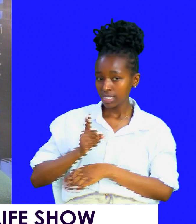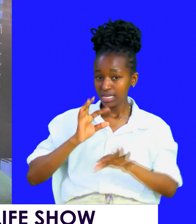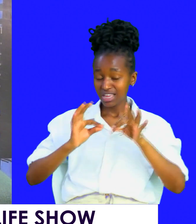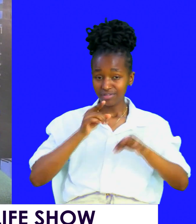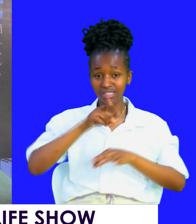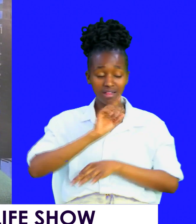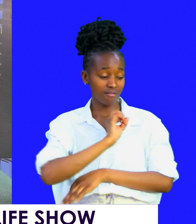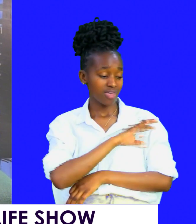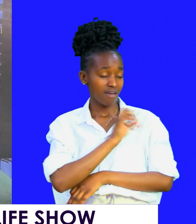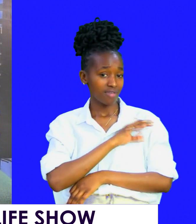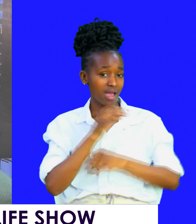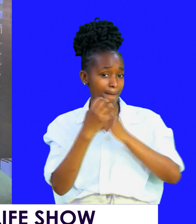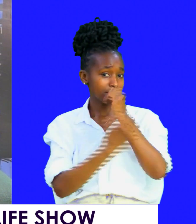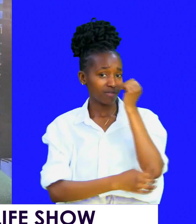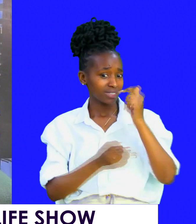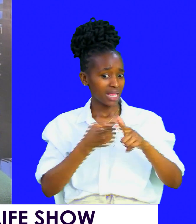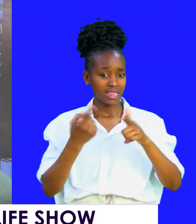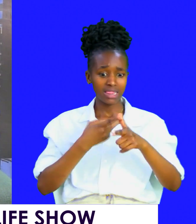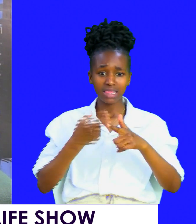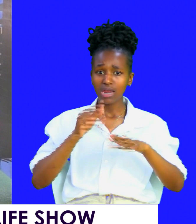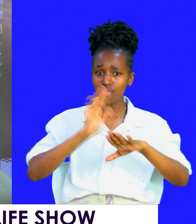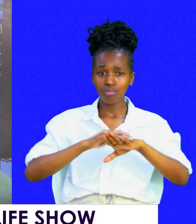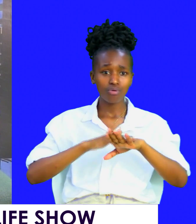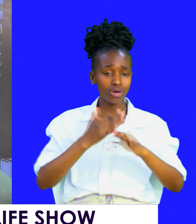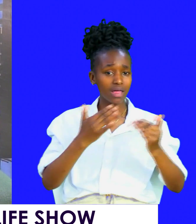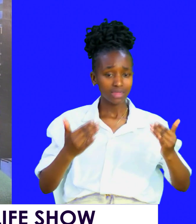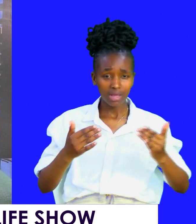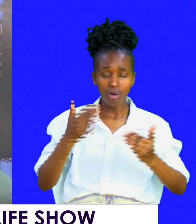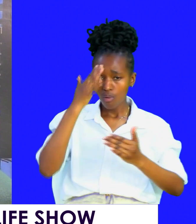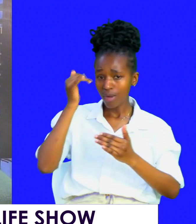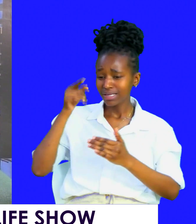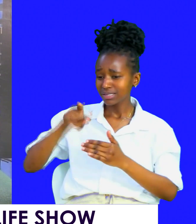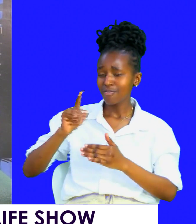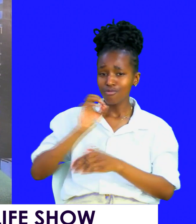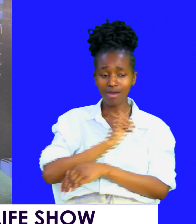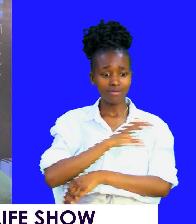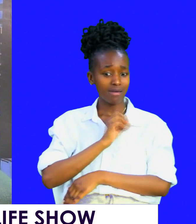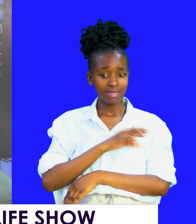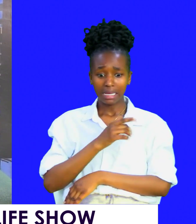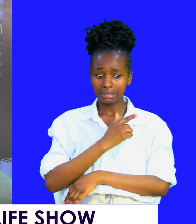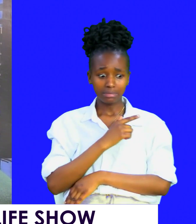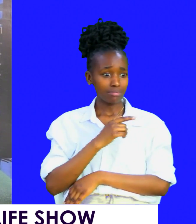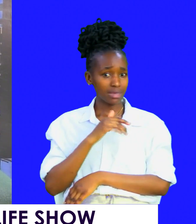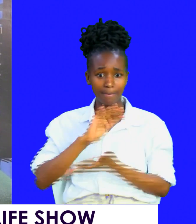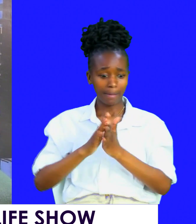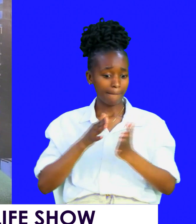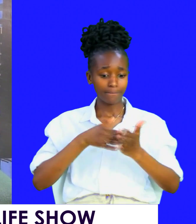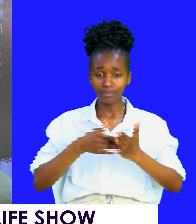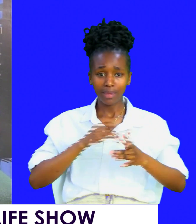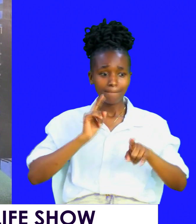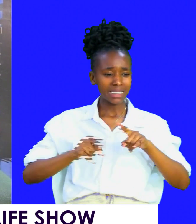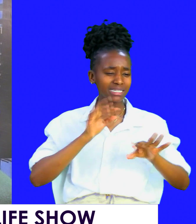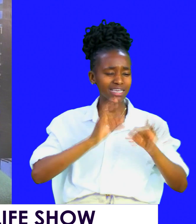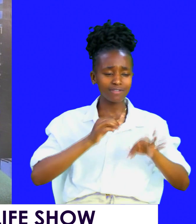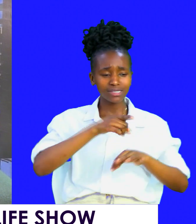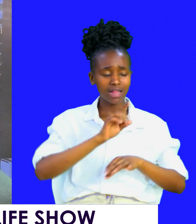poverty, it is a good thing because you're fearing to move in luck. But there is a certain type of fear. If you